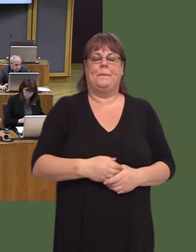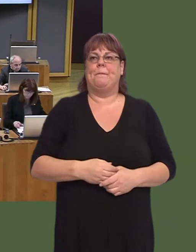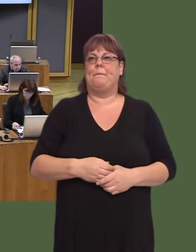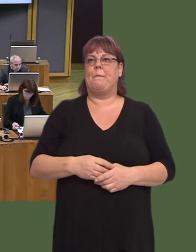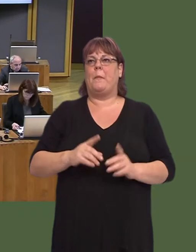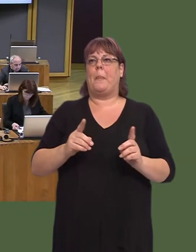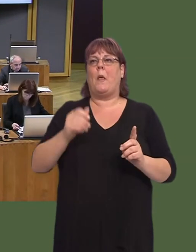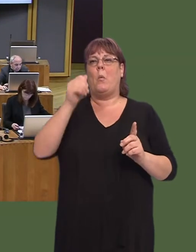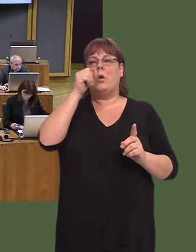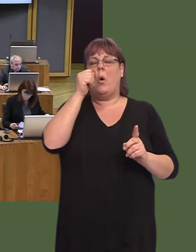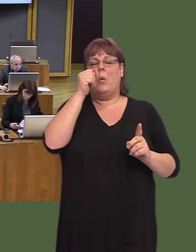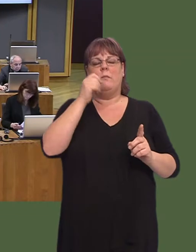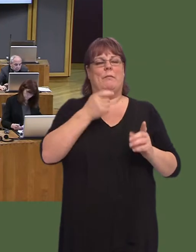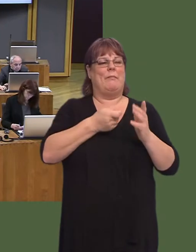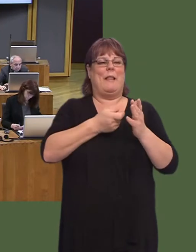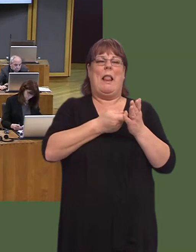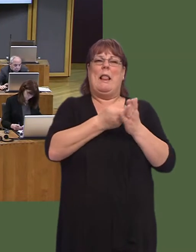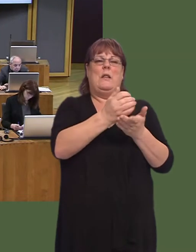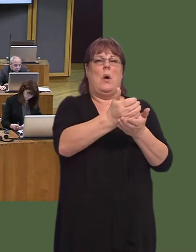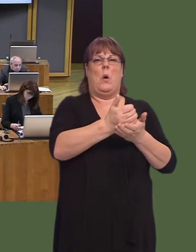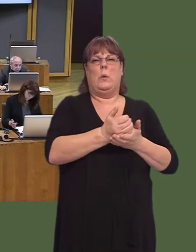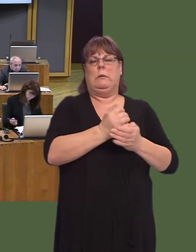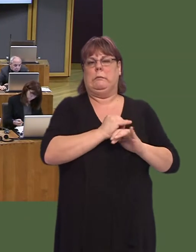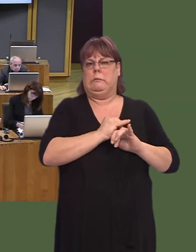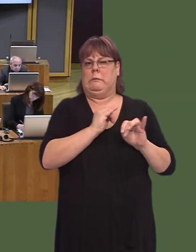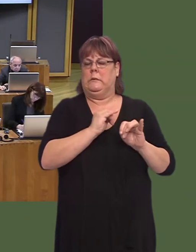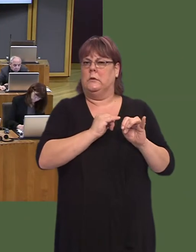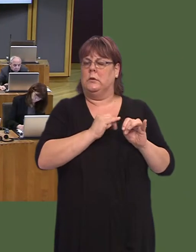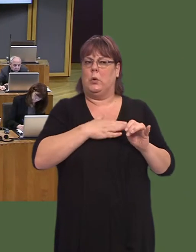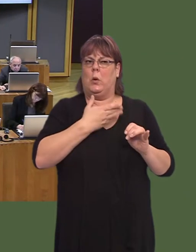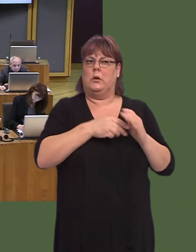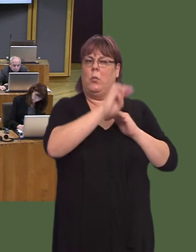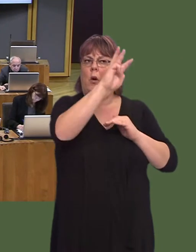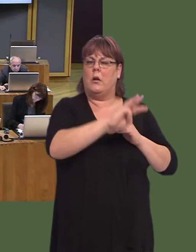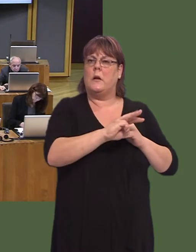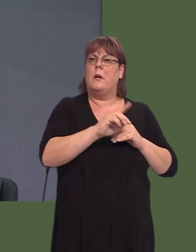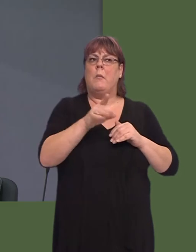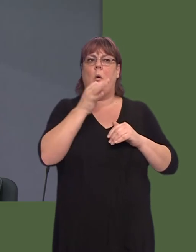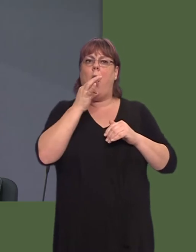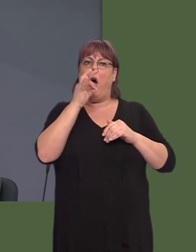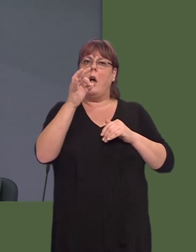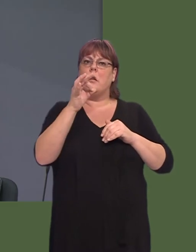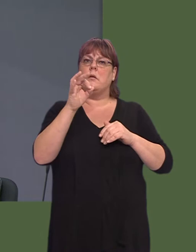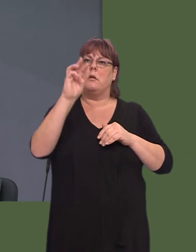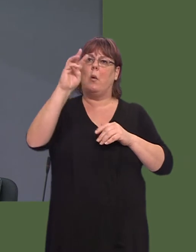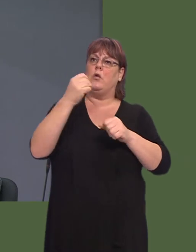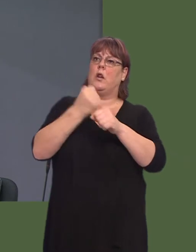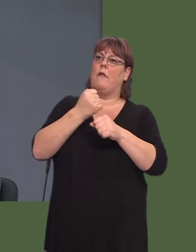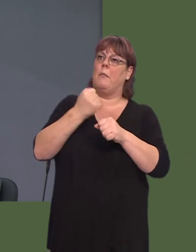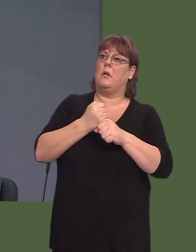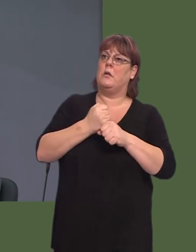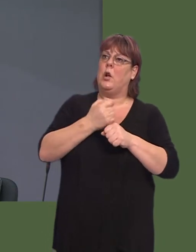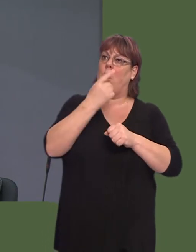leasehold, one, is unwelcome within Wales, but secondly, that Welsh Government should give consideration to barring